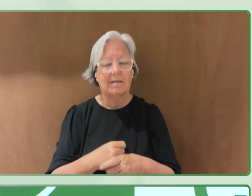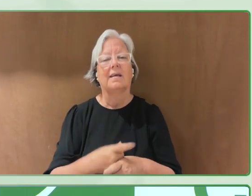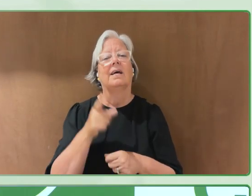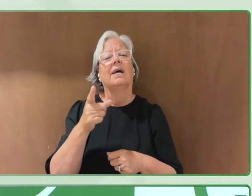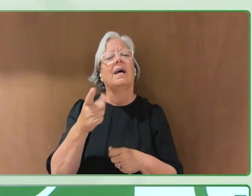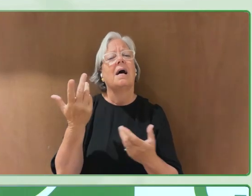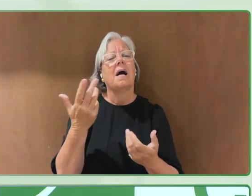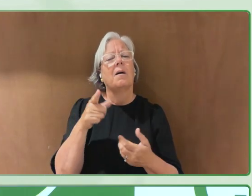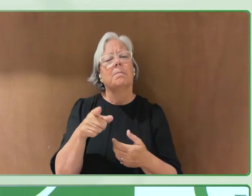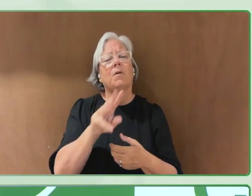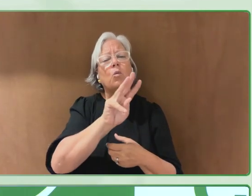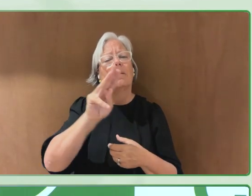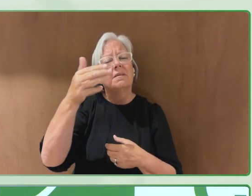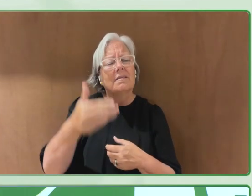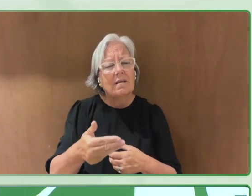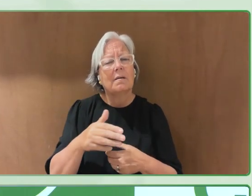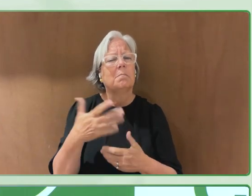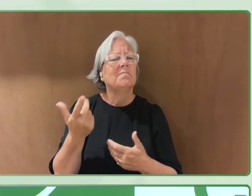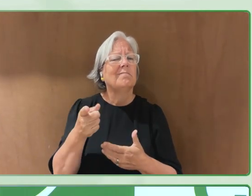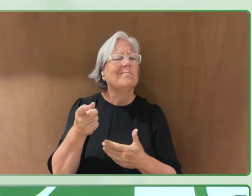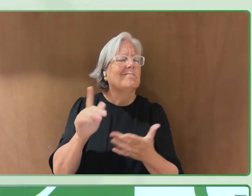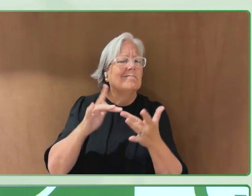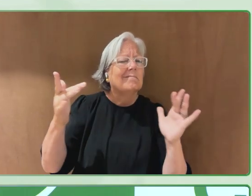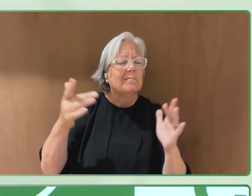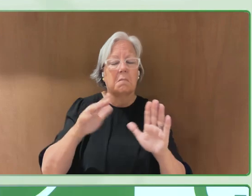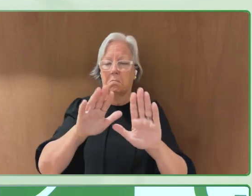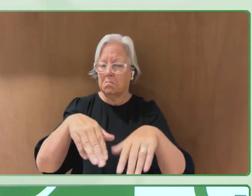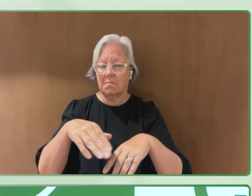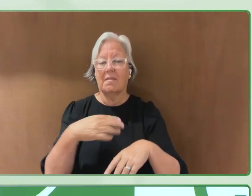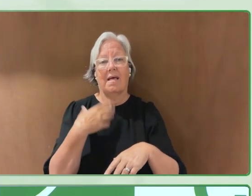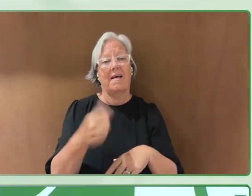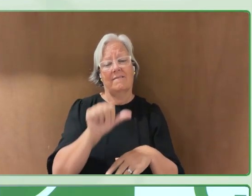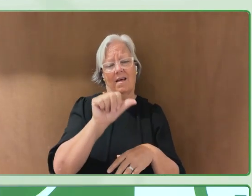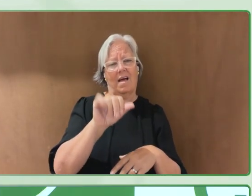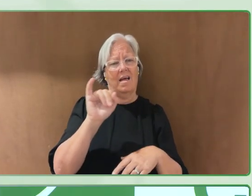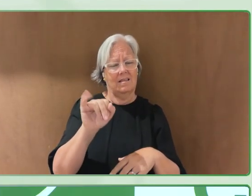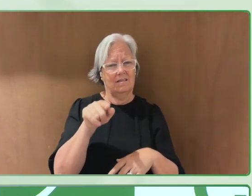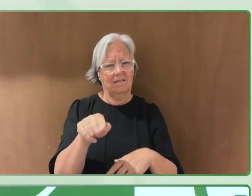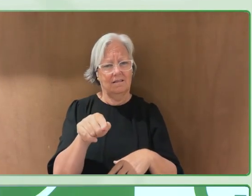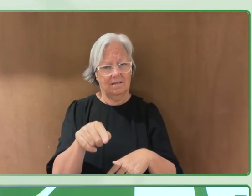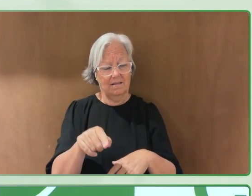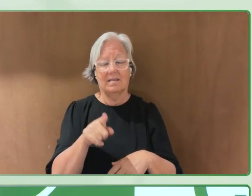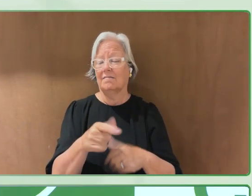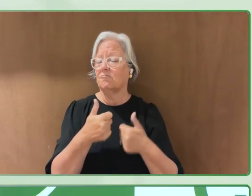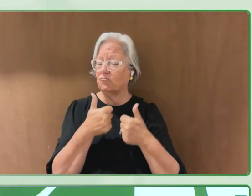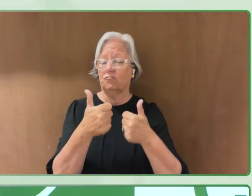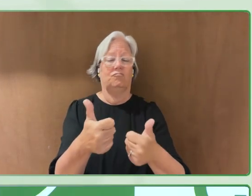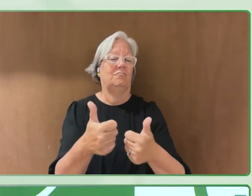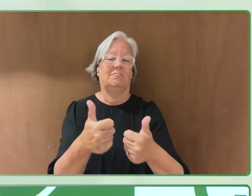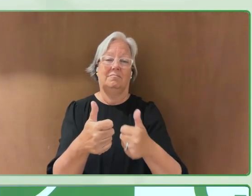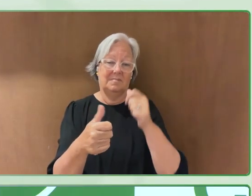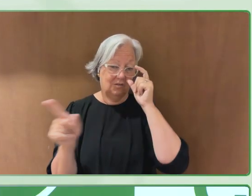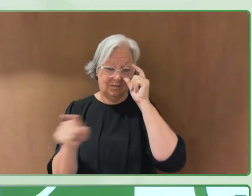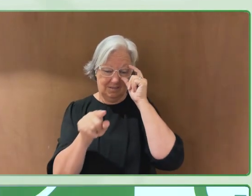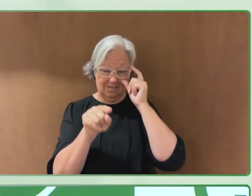you don't need to worry about. We have an AI solution which provides an accessibility button on the mobile apps or